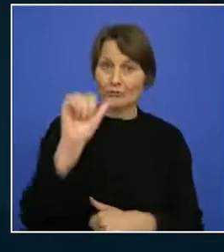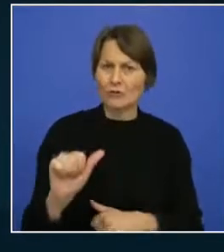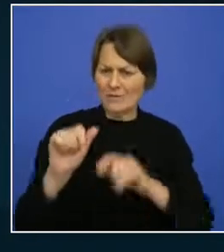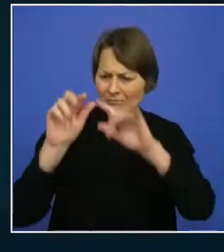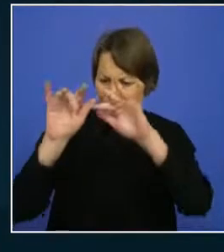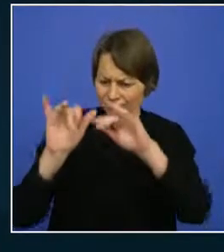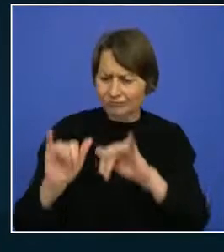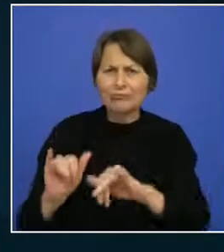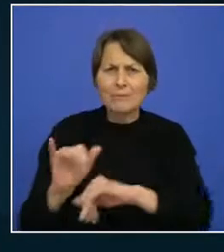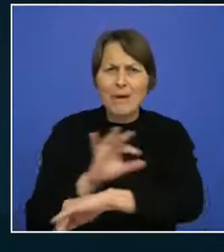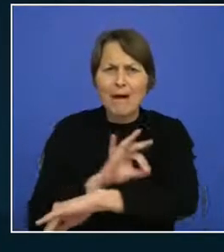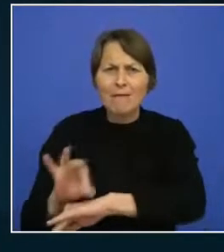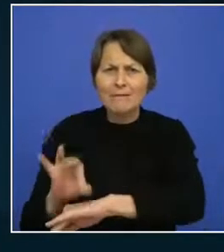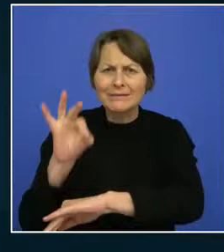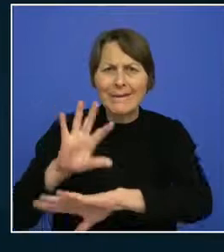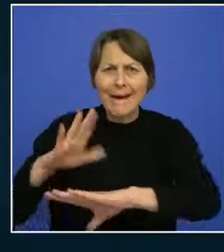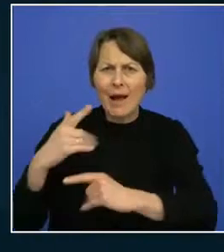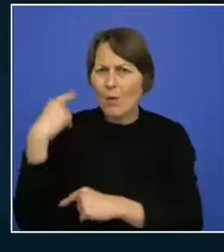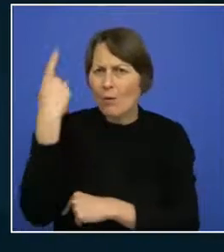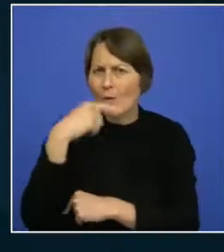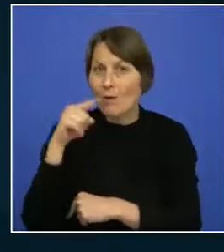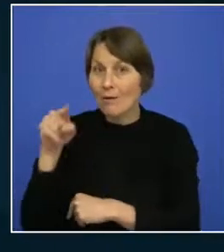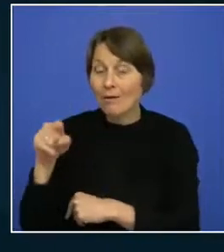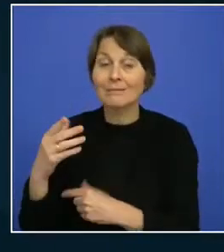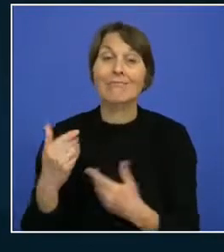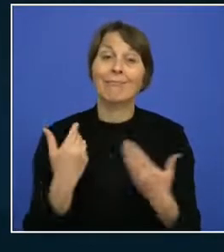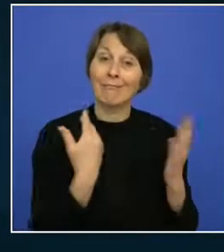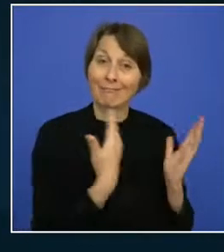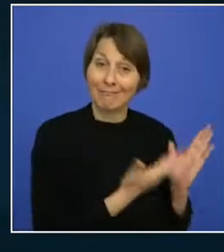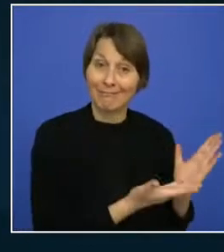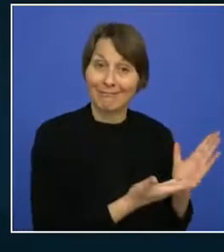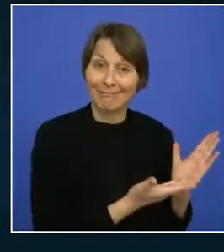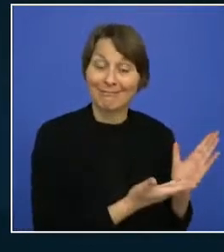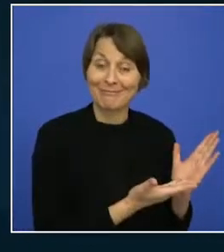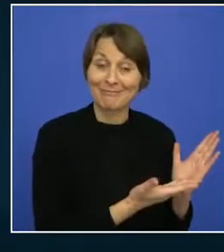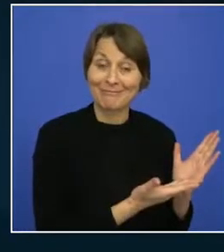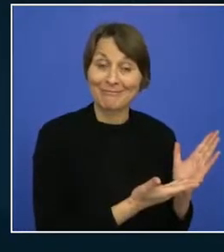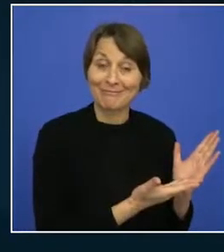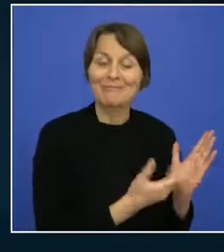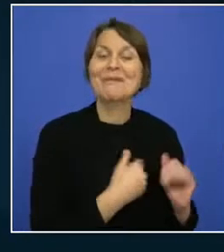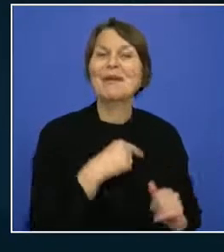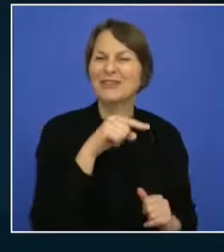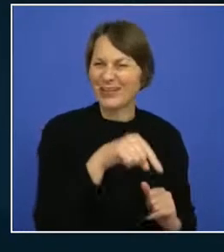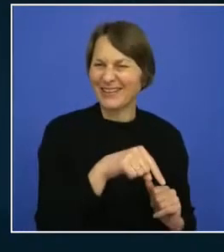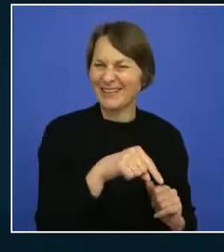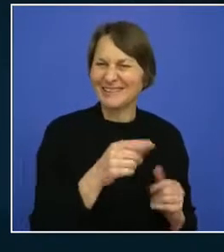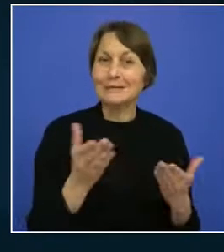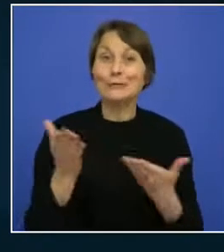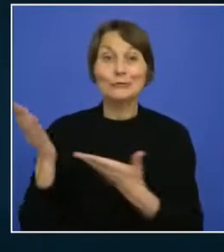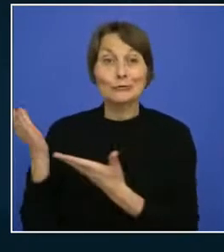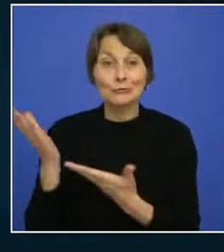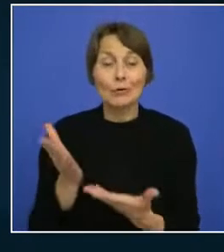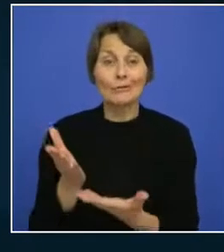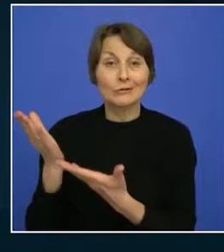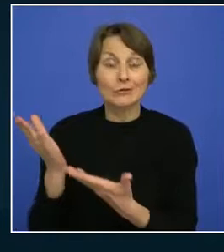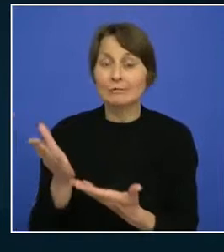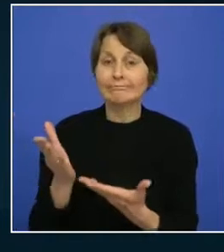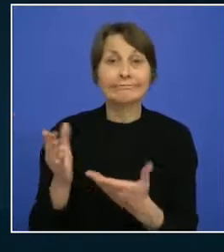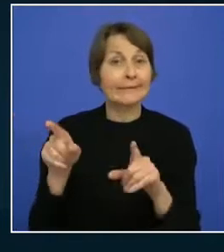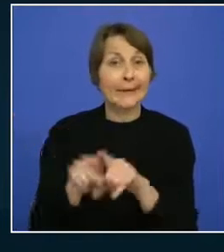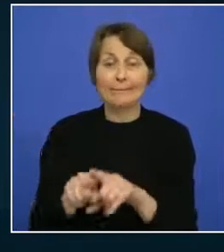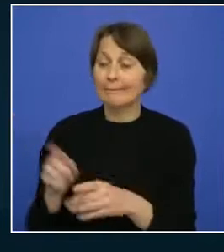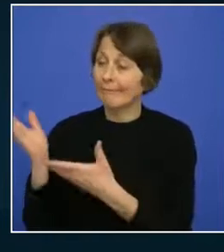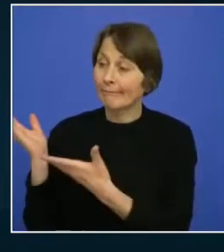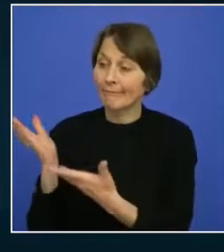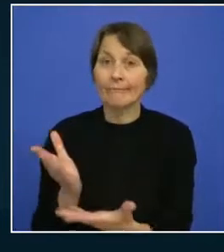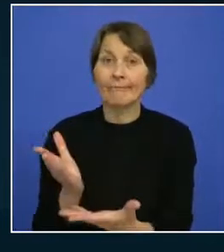and that same set of services was always the same. And we learned that people did